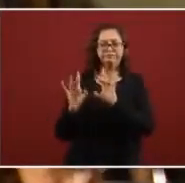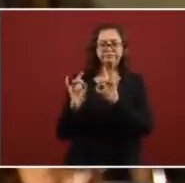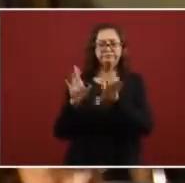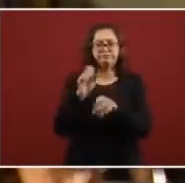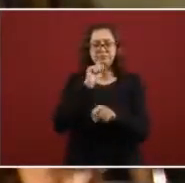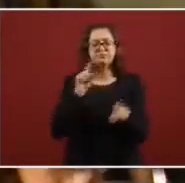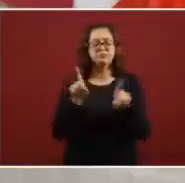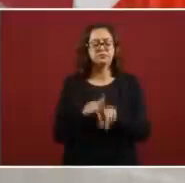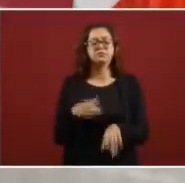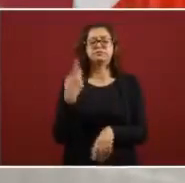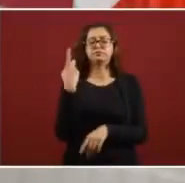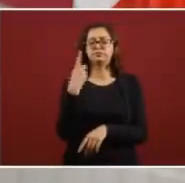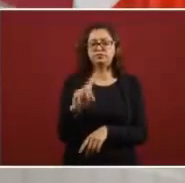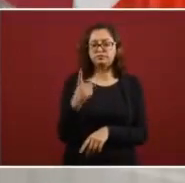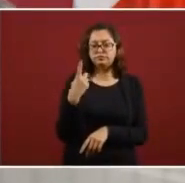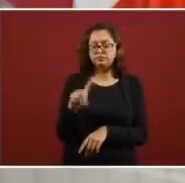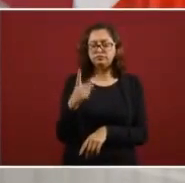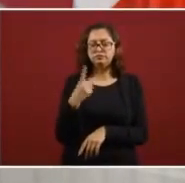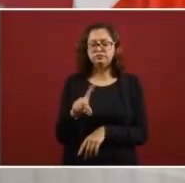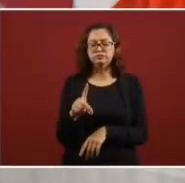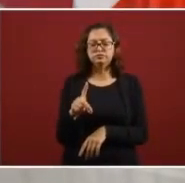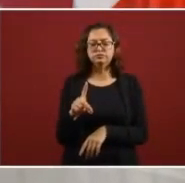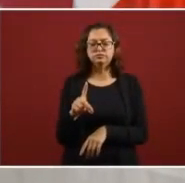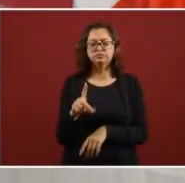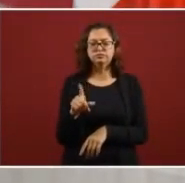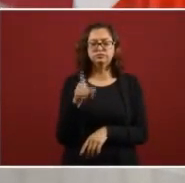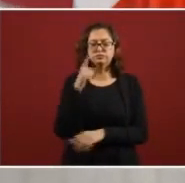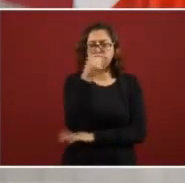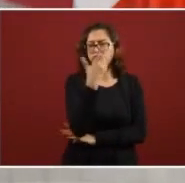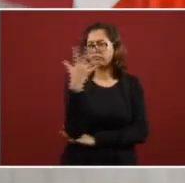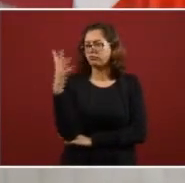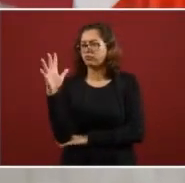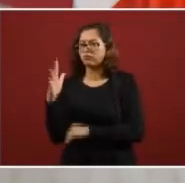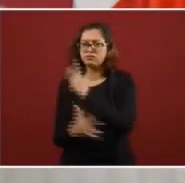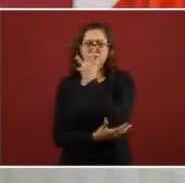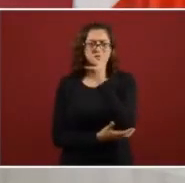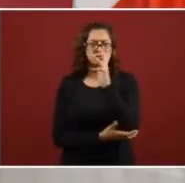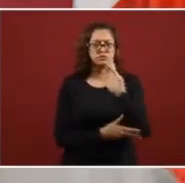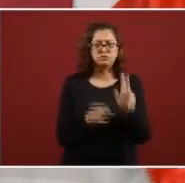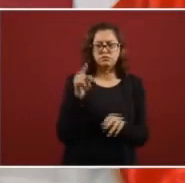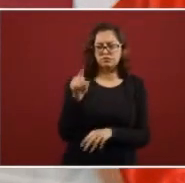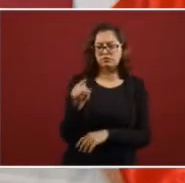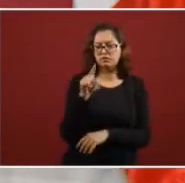this could have been presided or predecessors of.